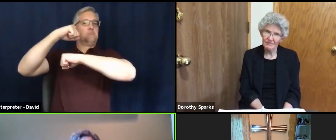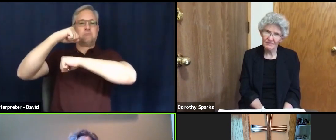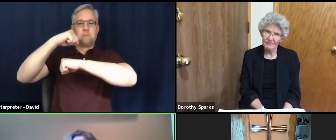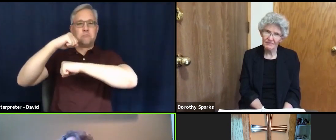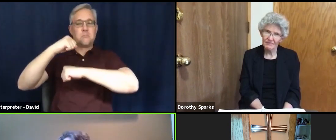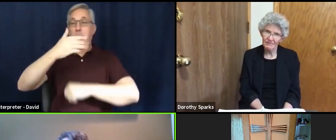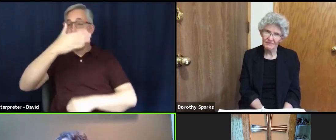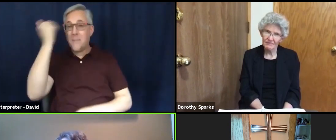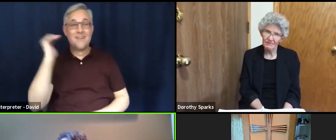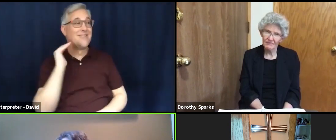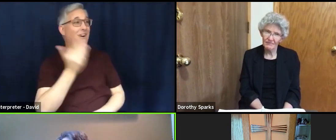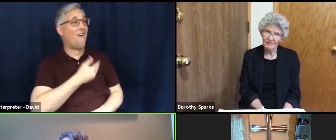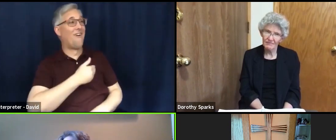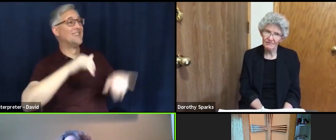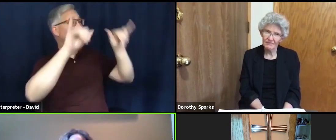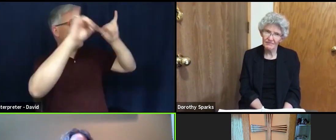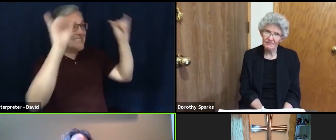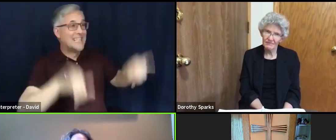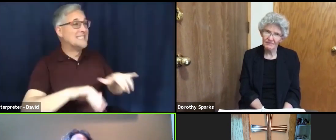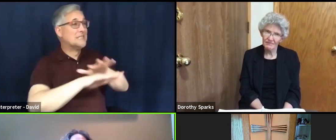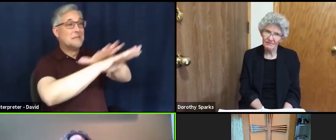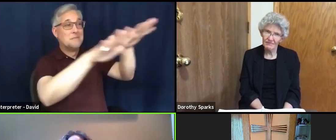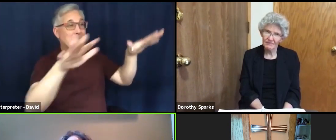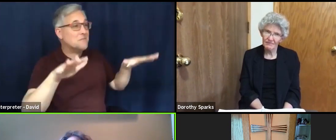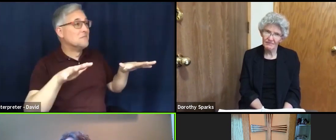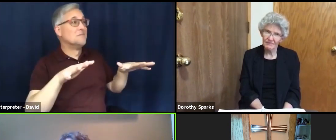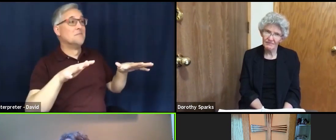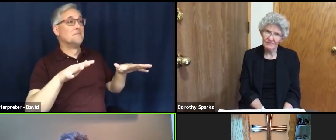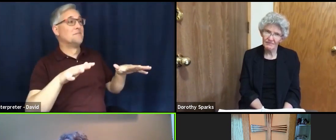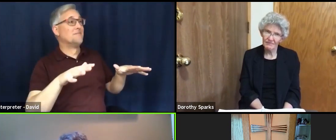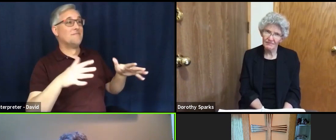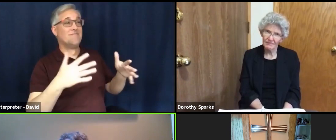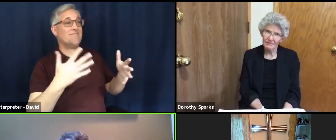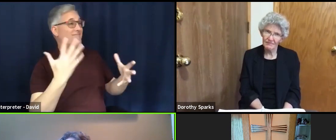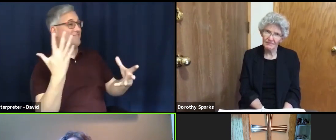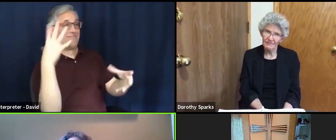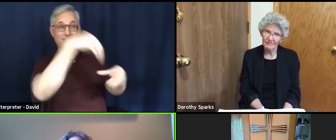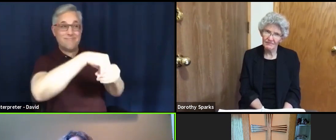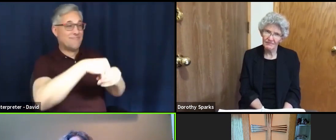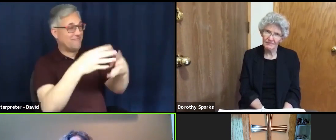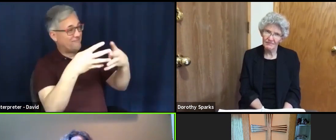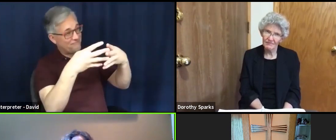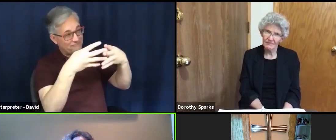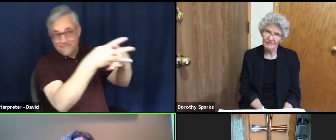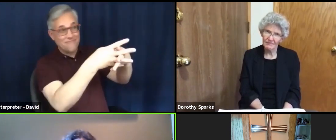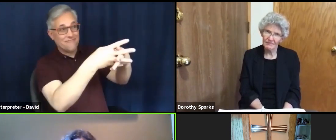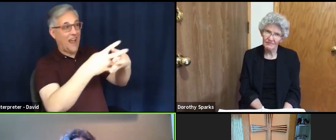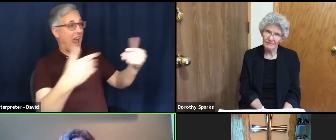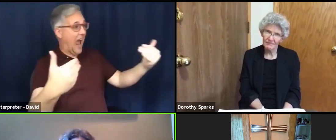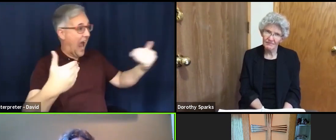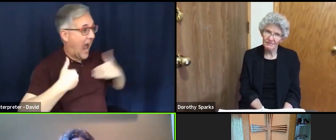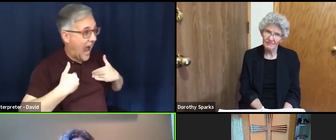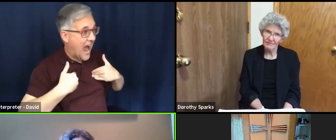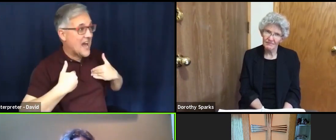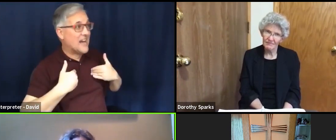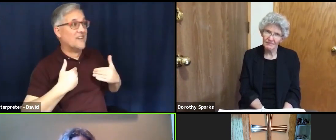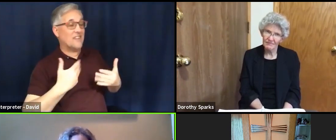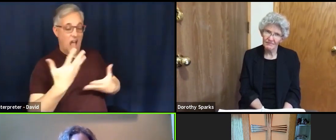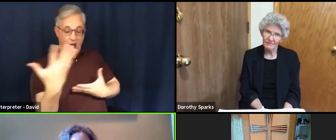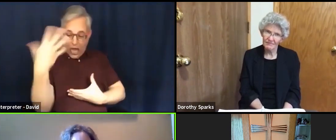our country, we feel defensive. We say, I don't want